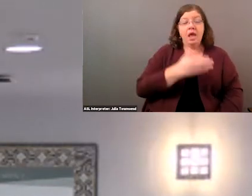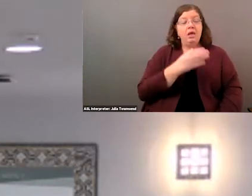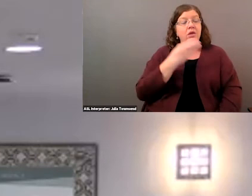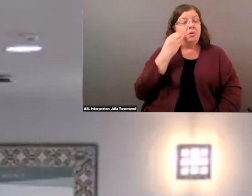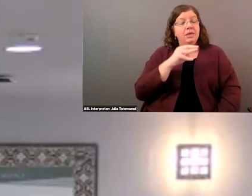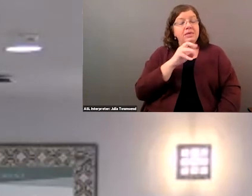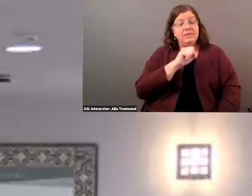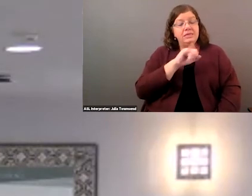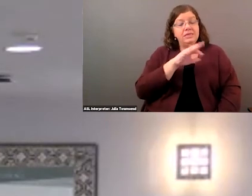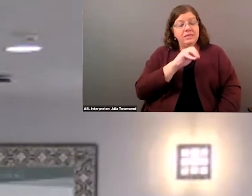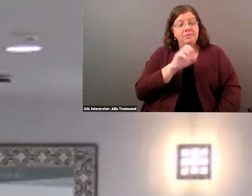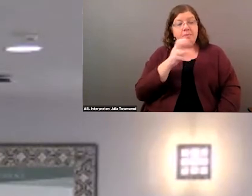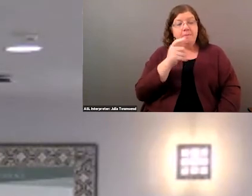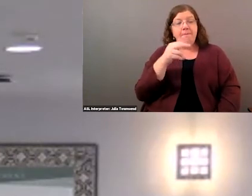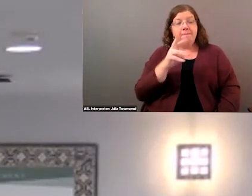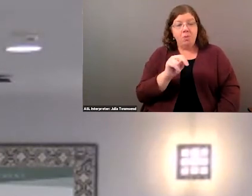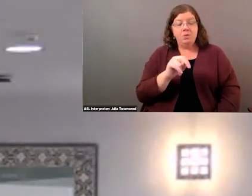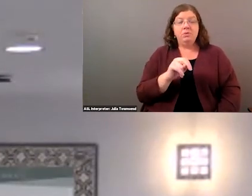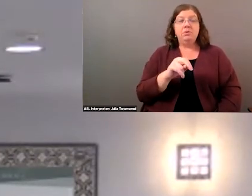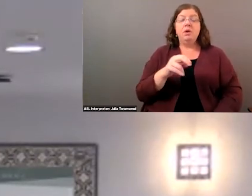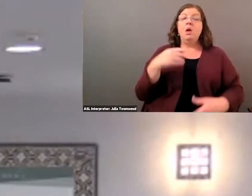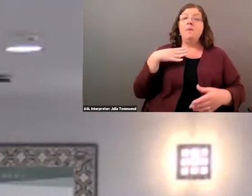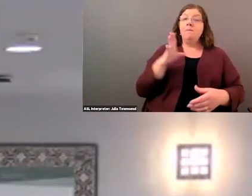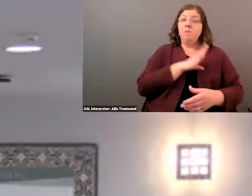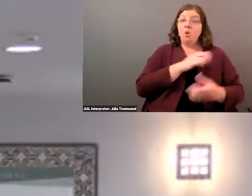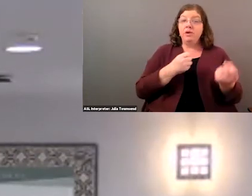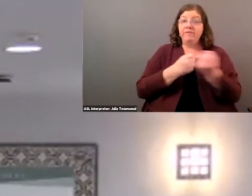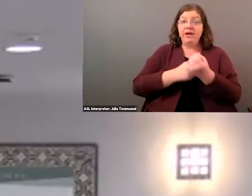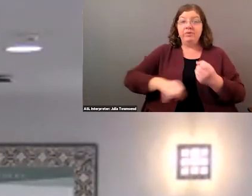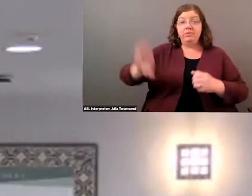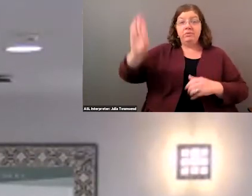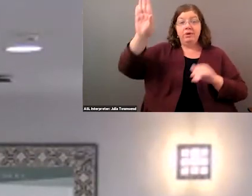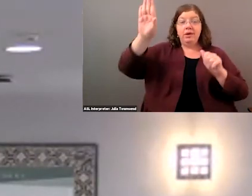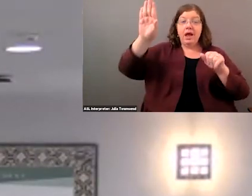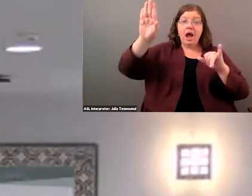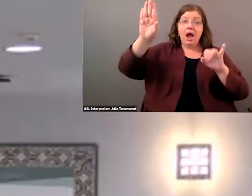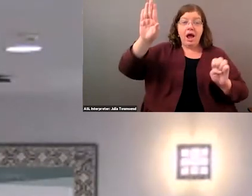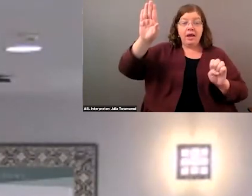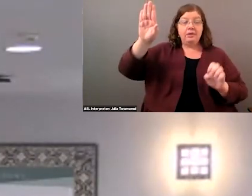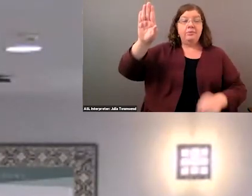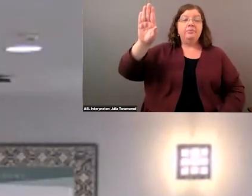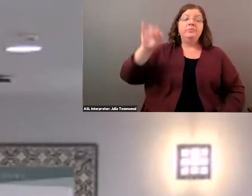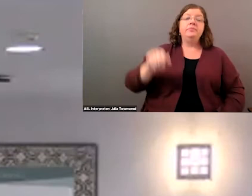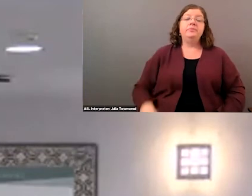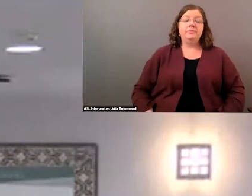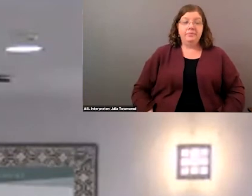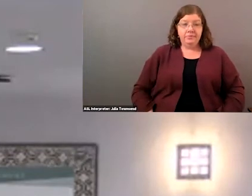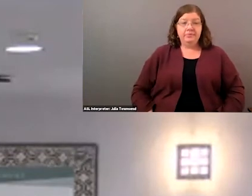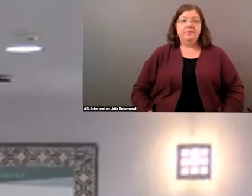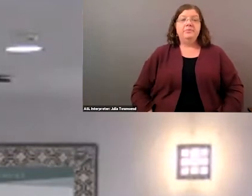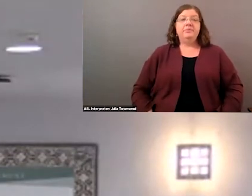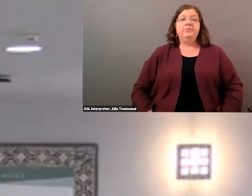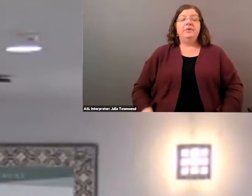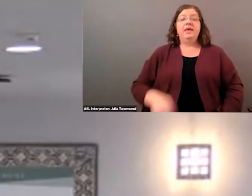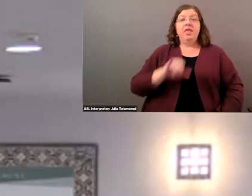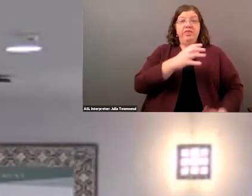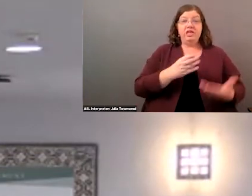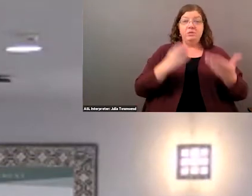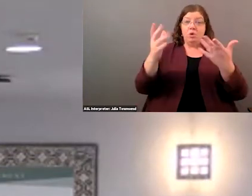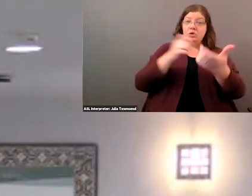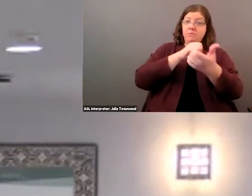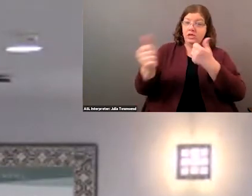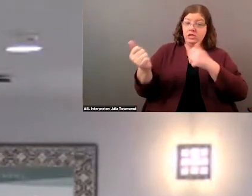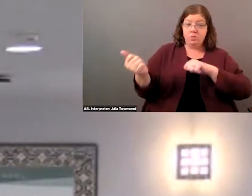saying aye. Aye. Aye. This motion passes unanimously. And yes, the next one to Dr.